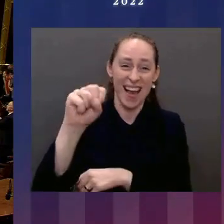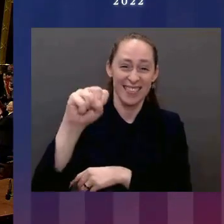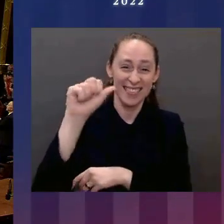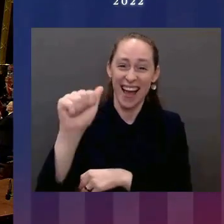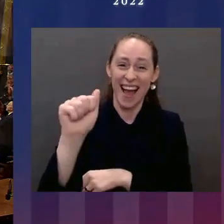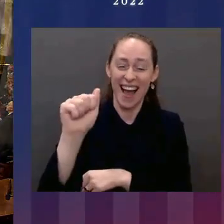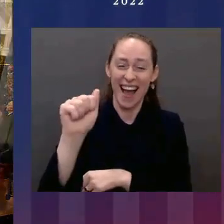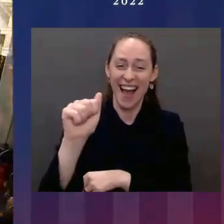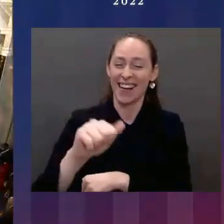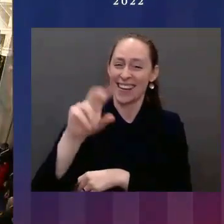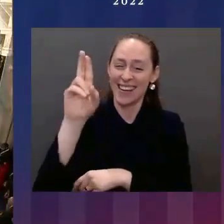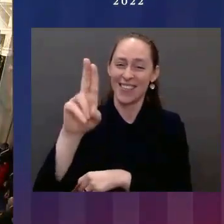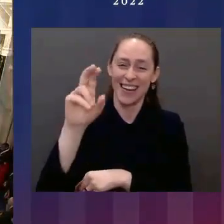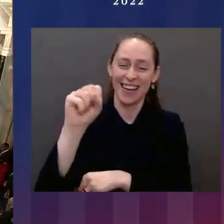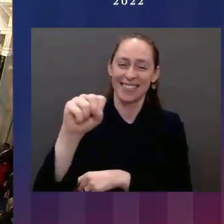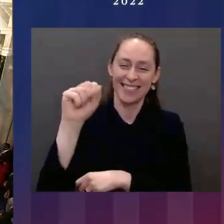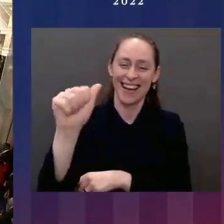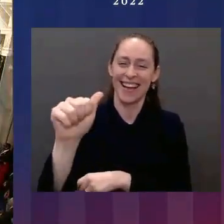economists